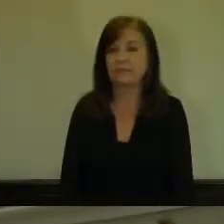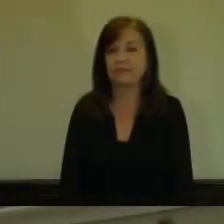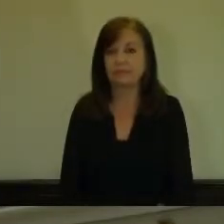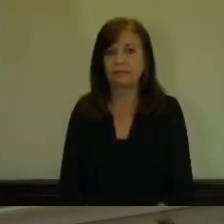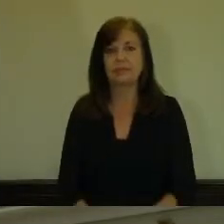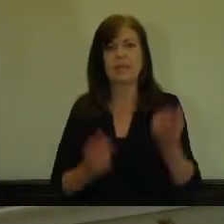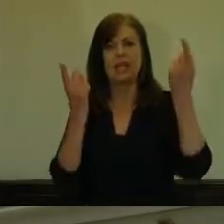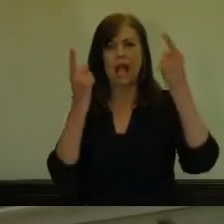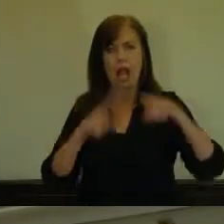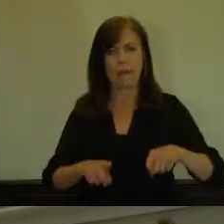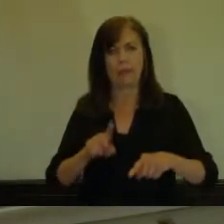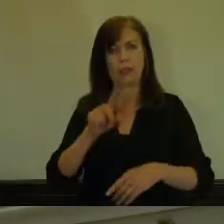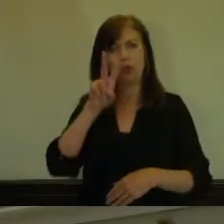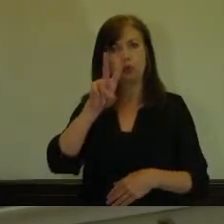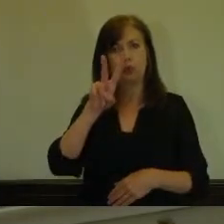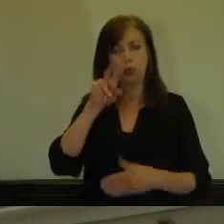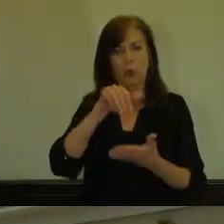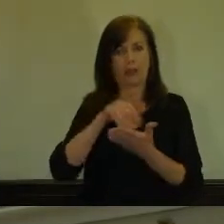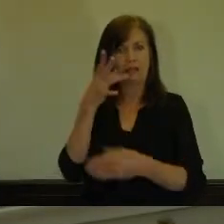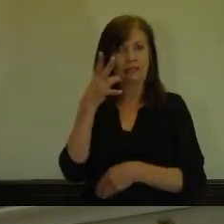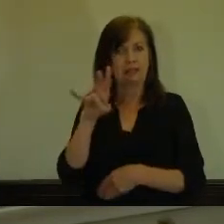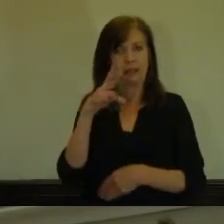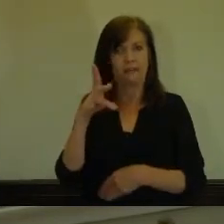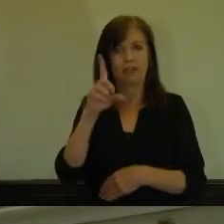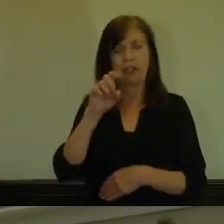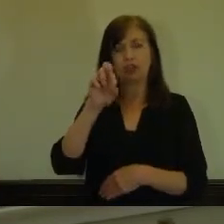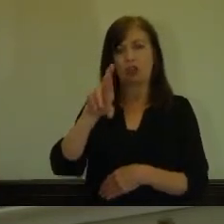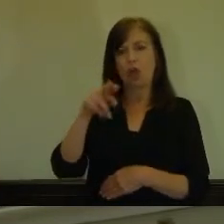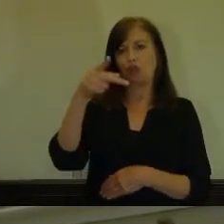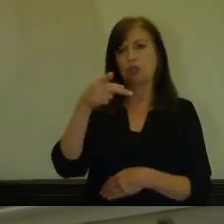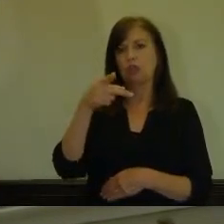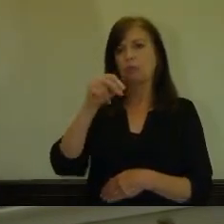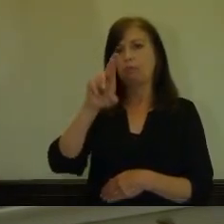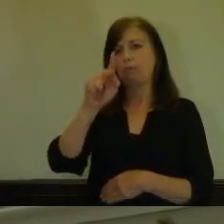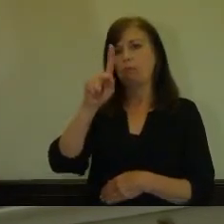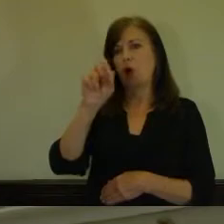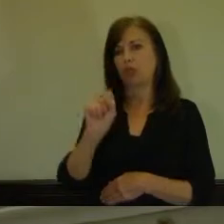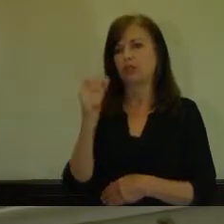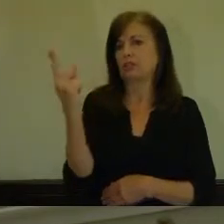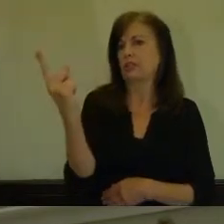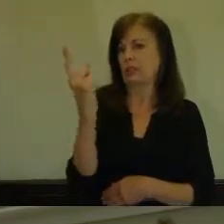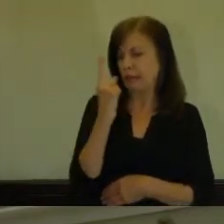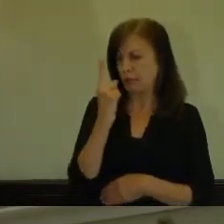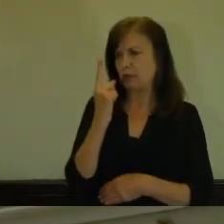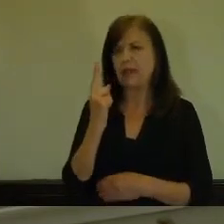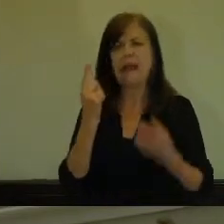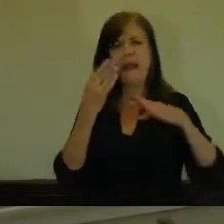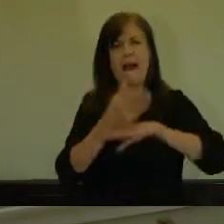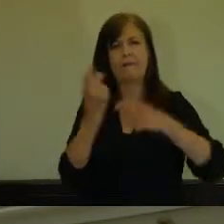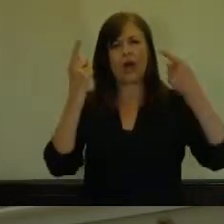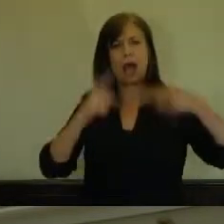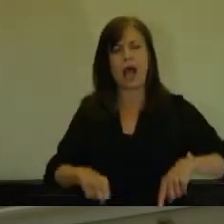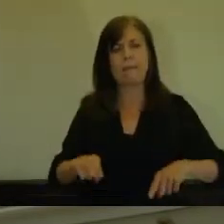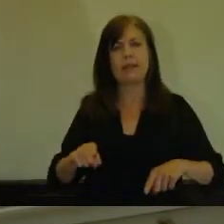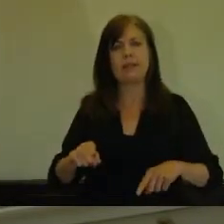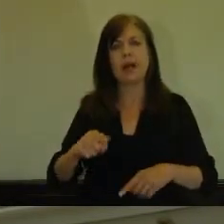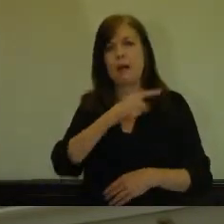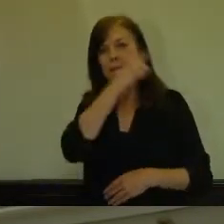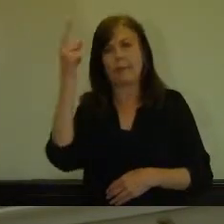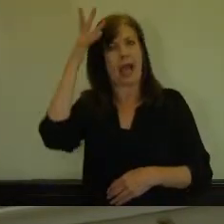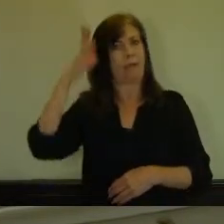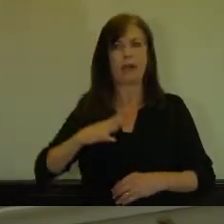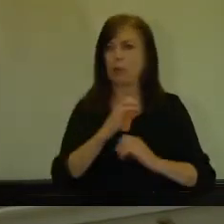In 2017, Dr. Lorinda Parks came to me after the shooting deaths of many unarmed black